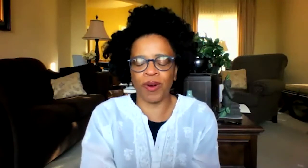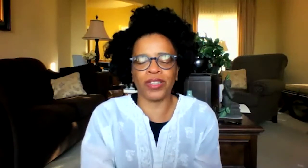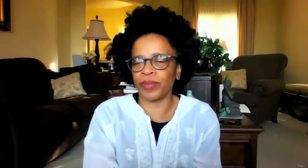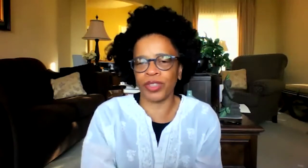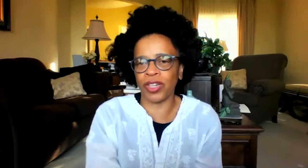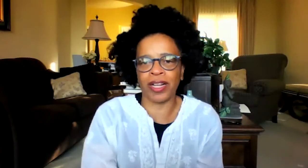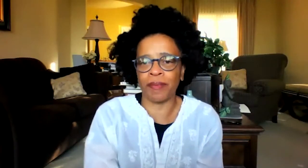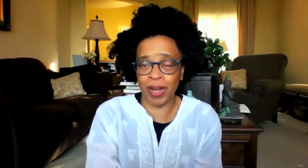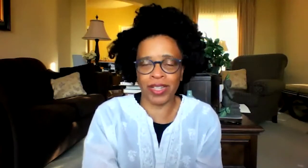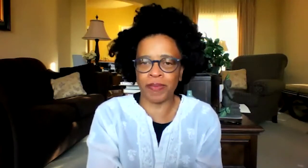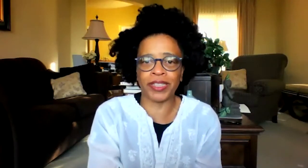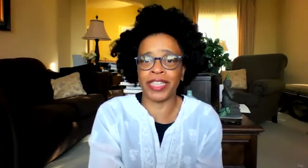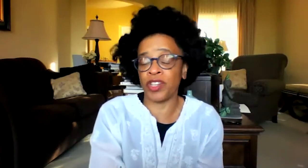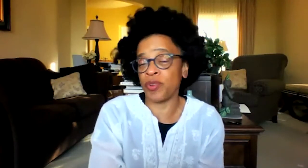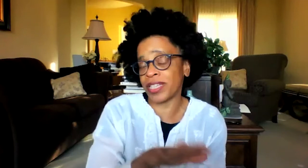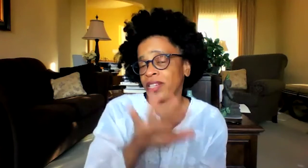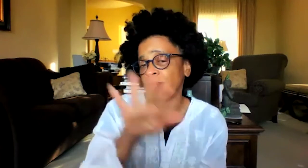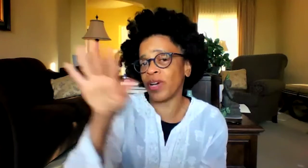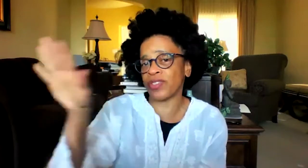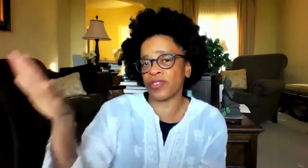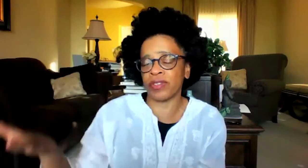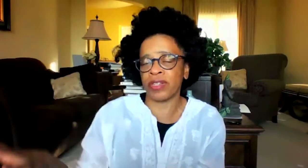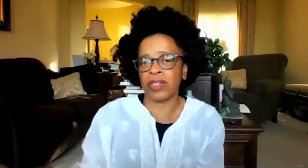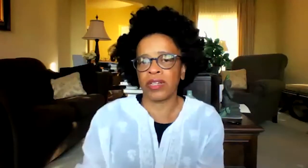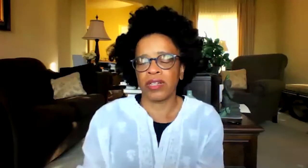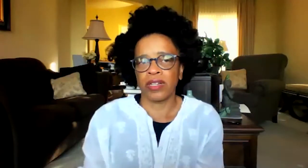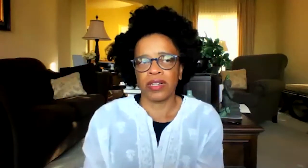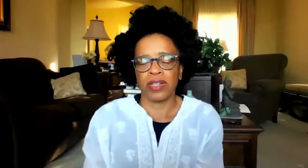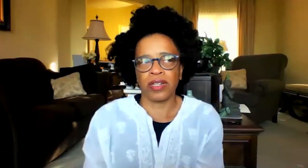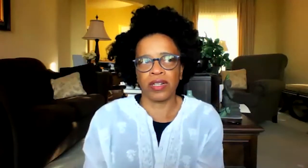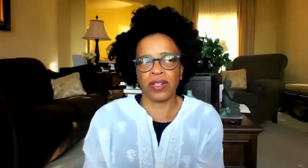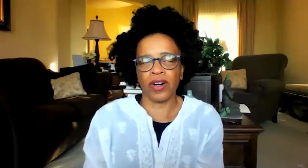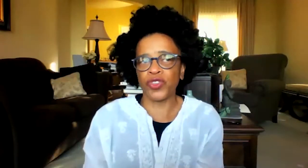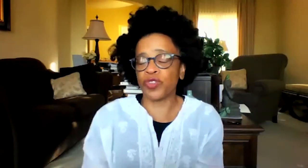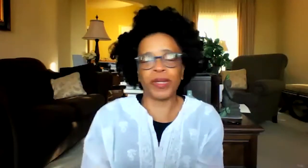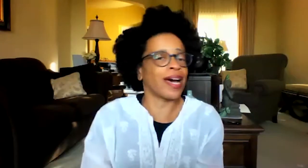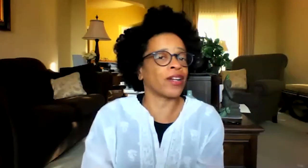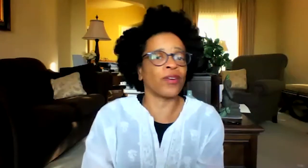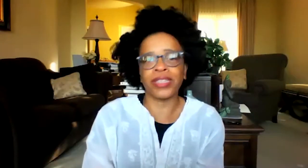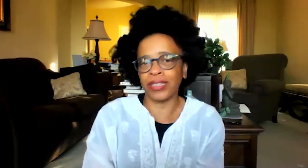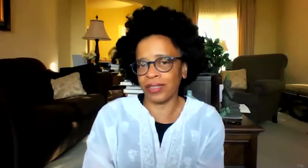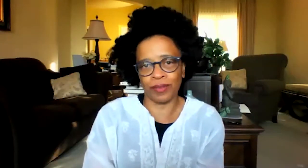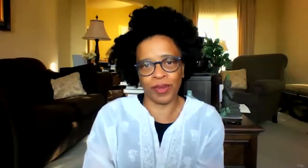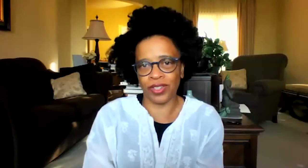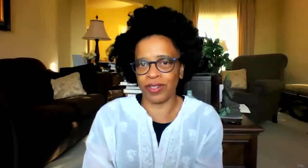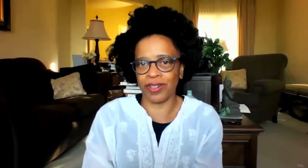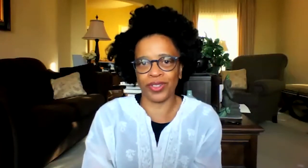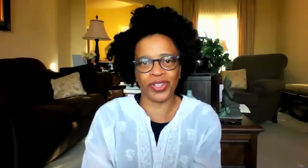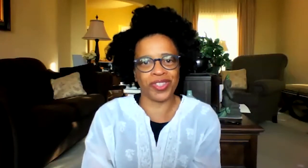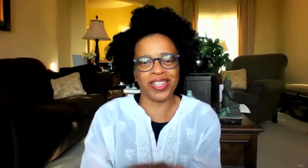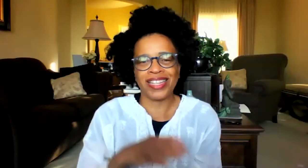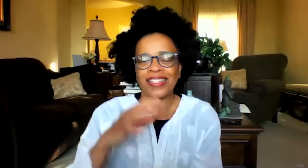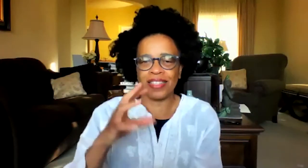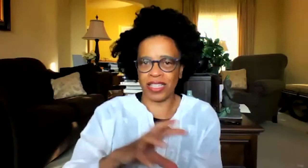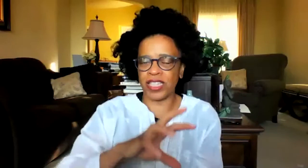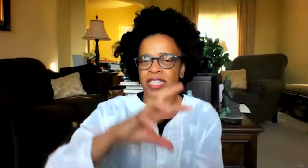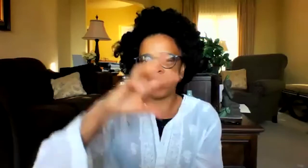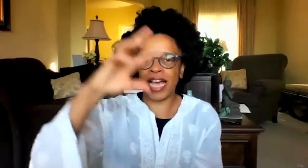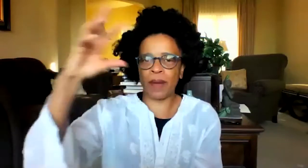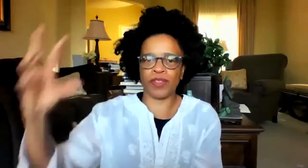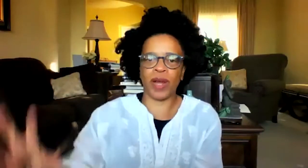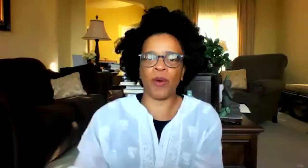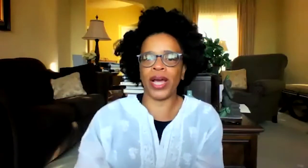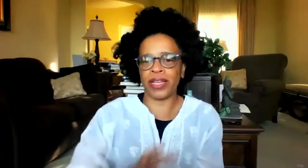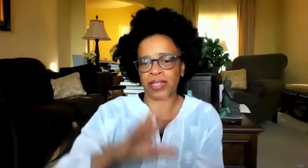because partly we're talking about, especially in the US and in Western cultures, but not only in Western cultures,